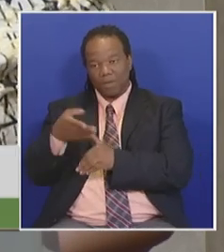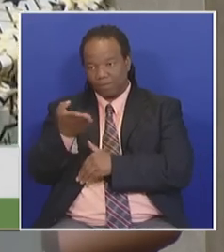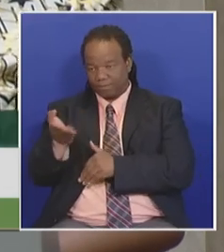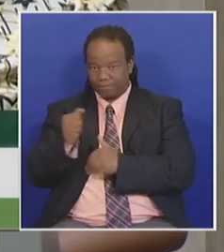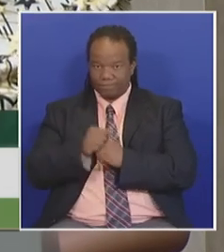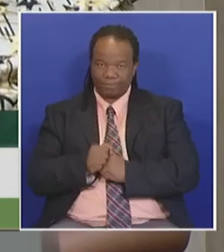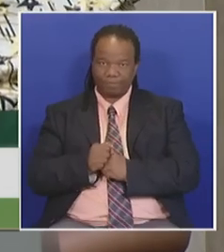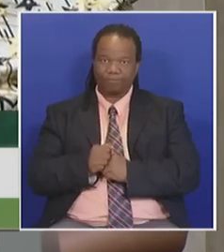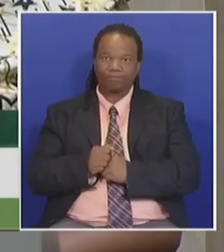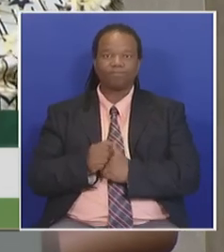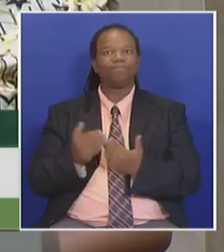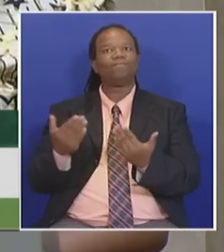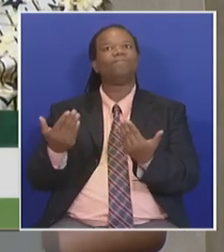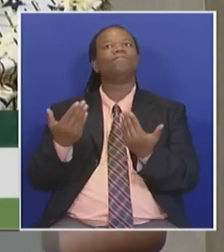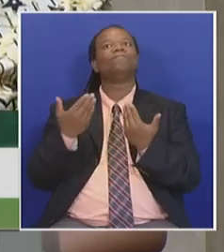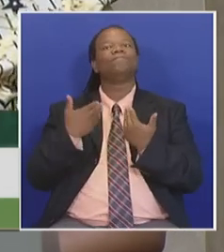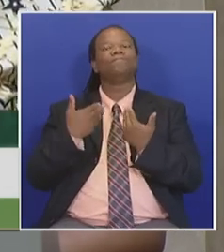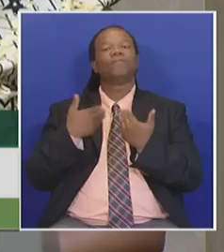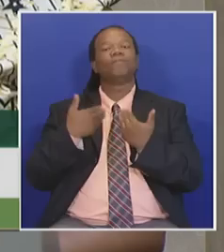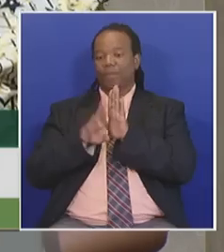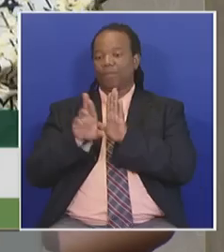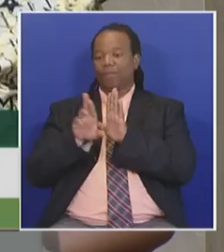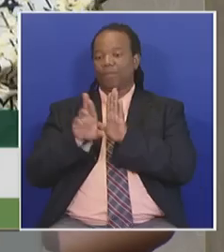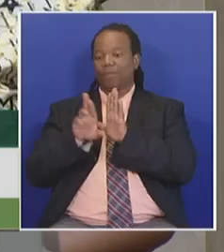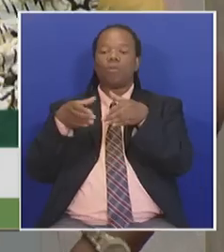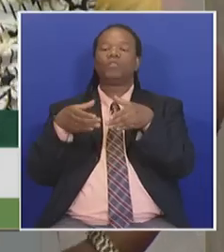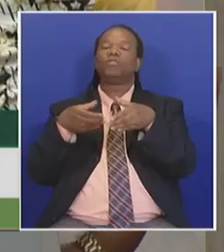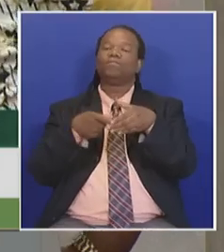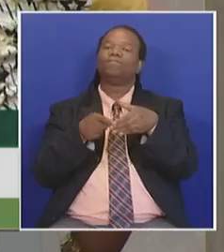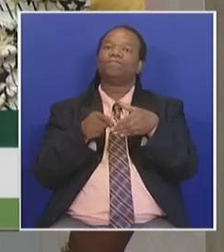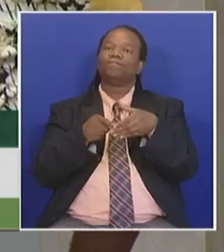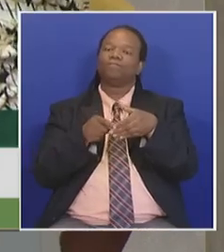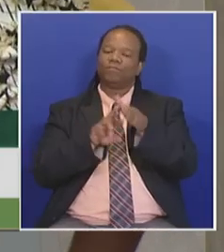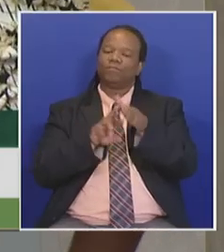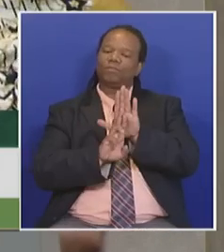I am, on behalf of the committee, would like to present